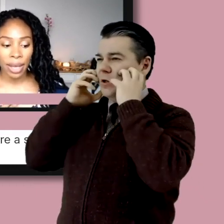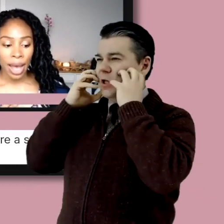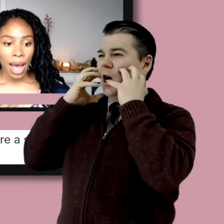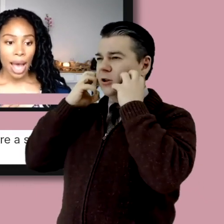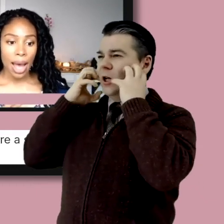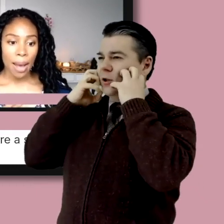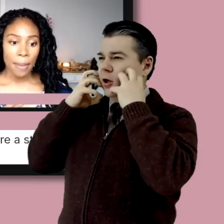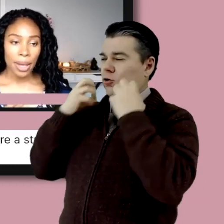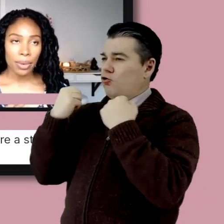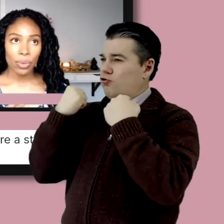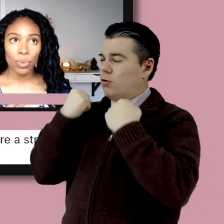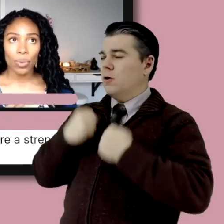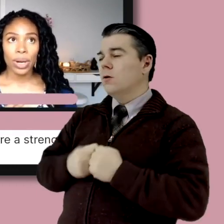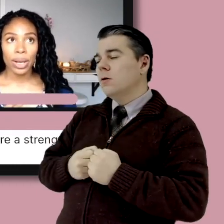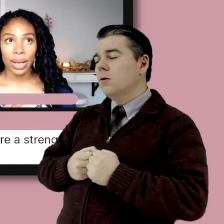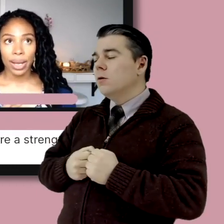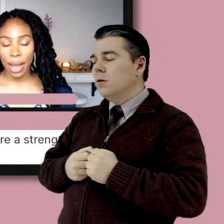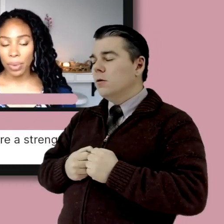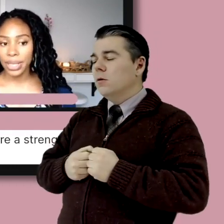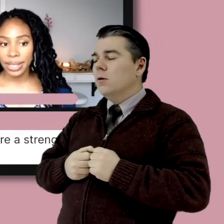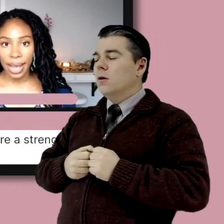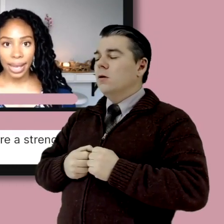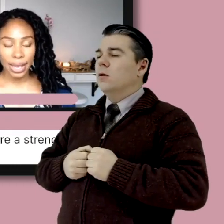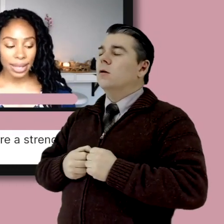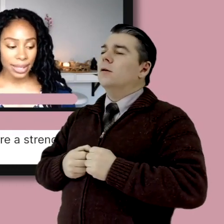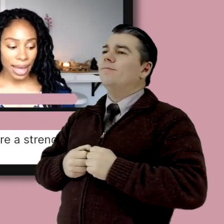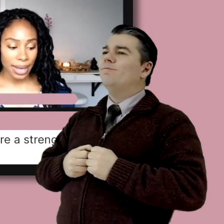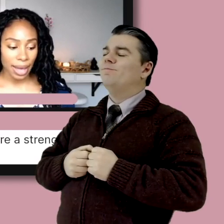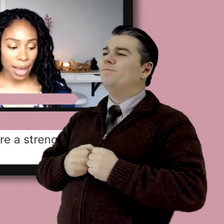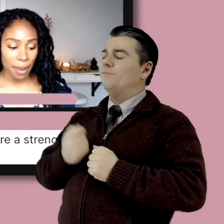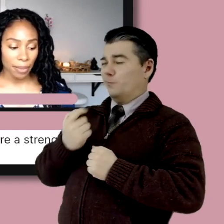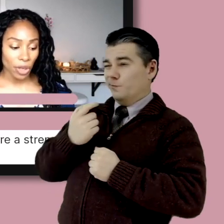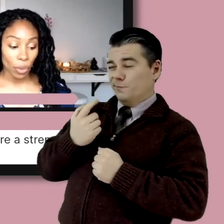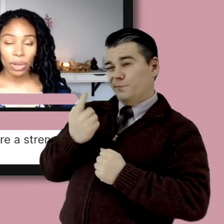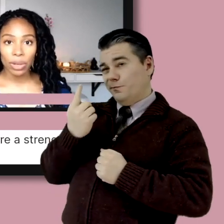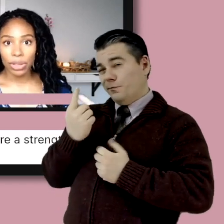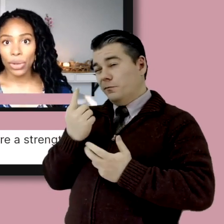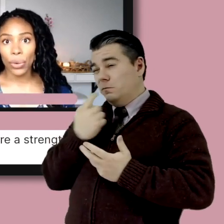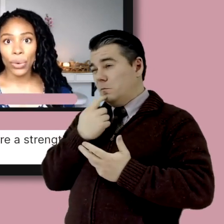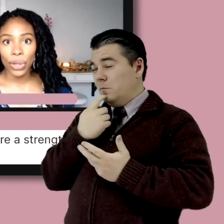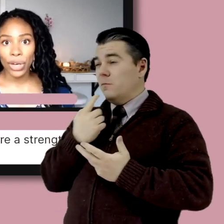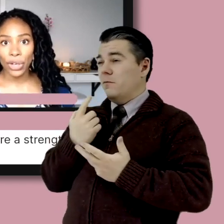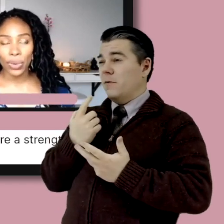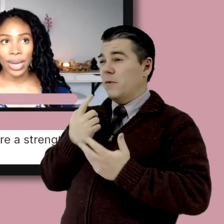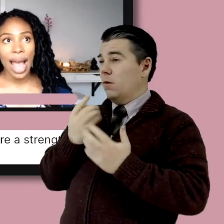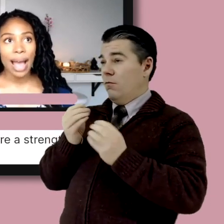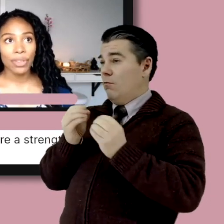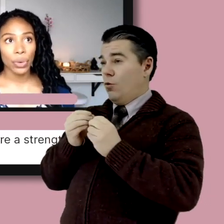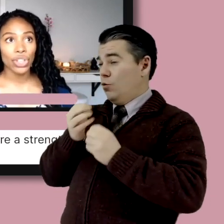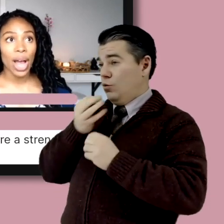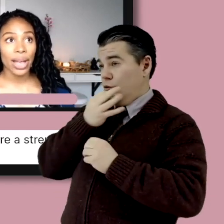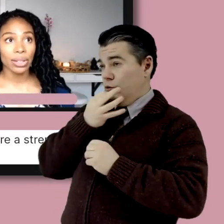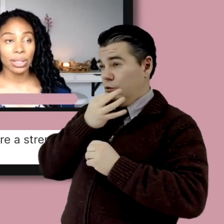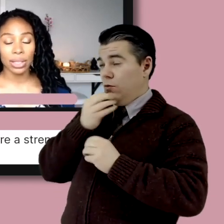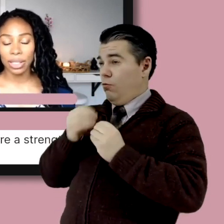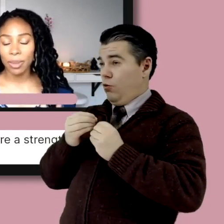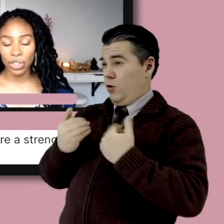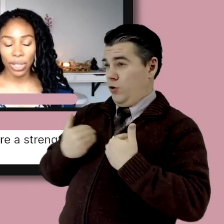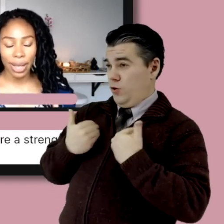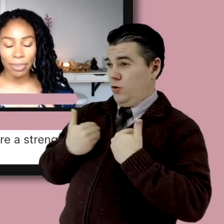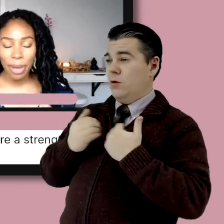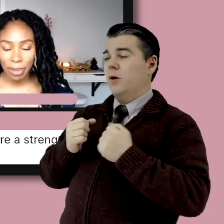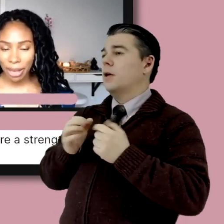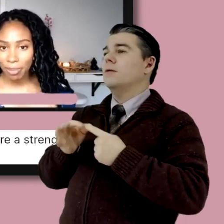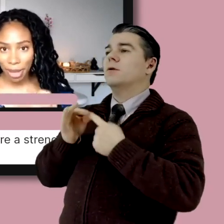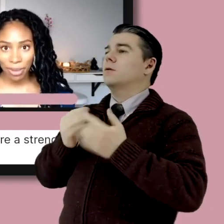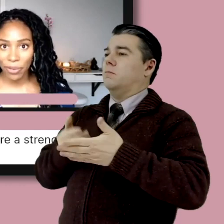activity. What I would say is that, you know, the earlier you can have your child, especially